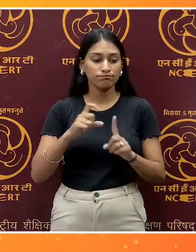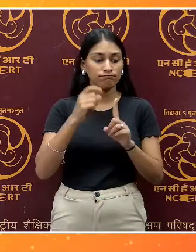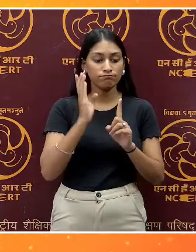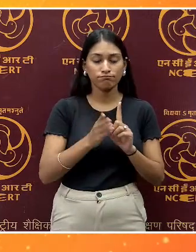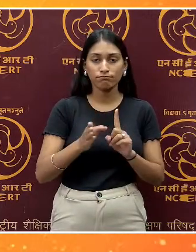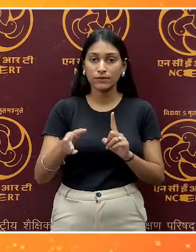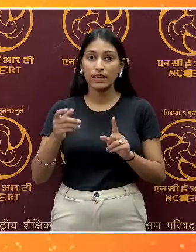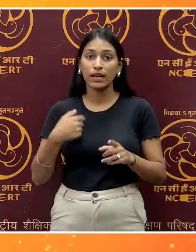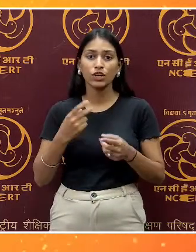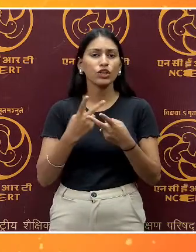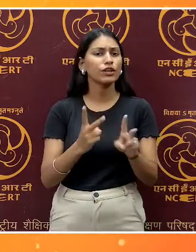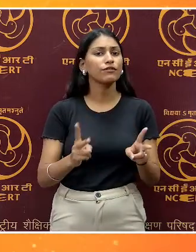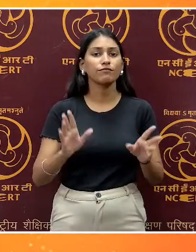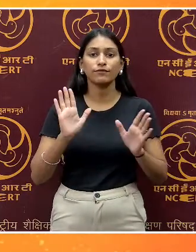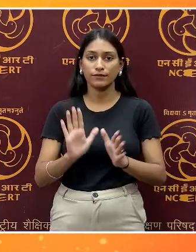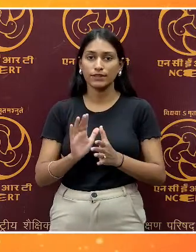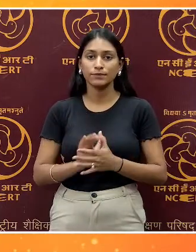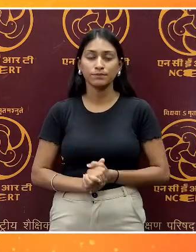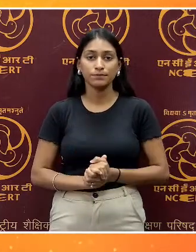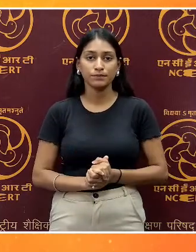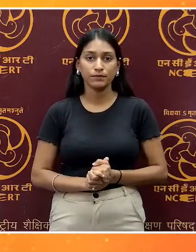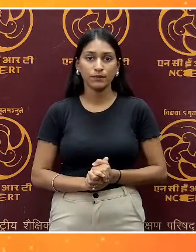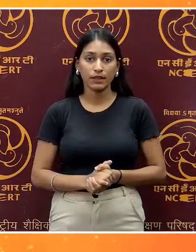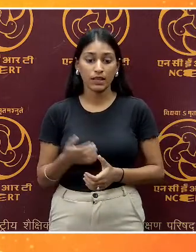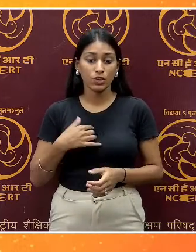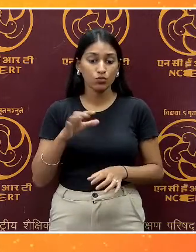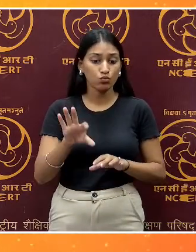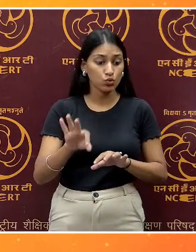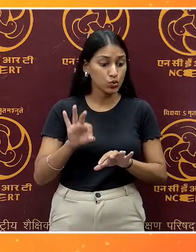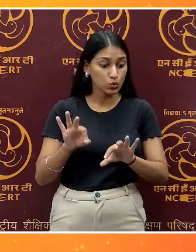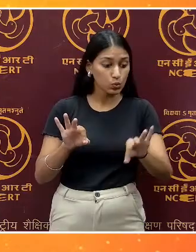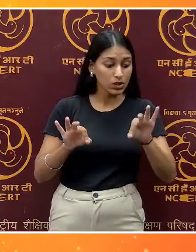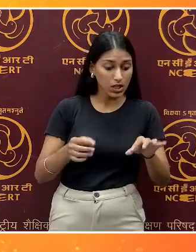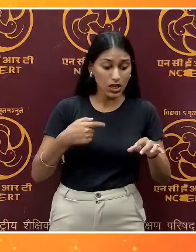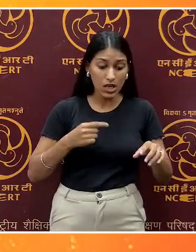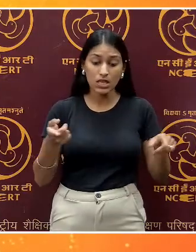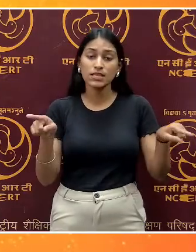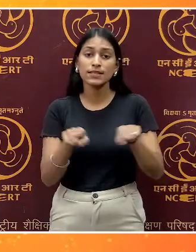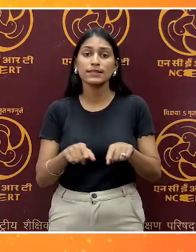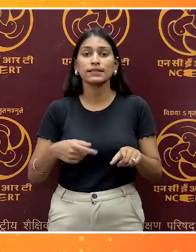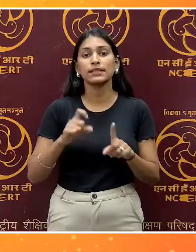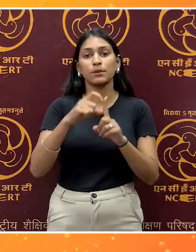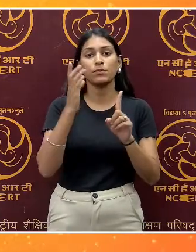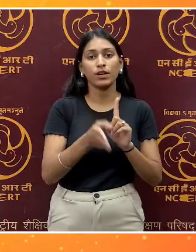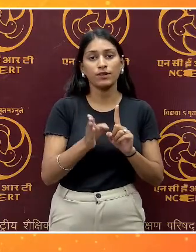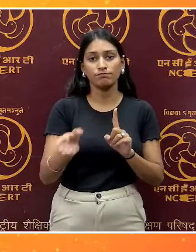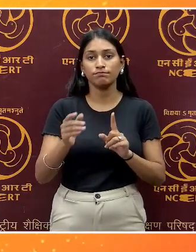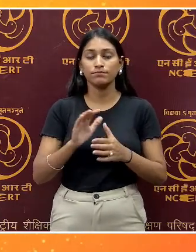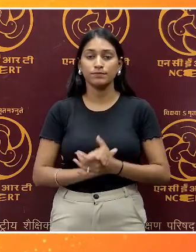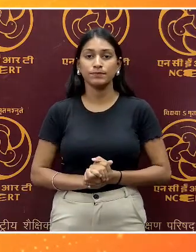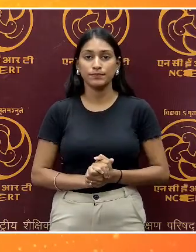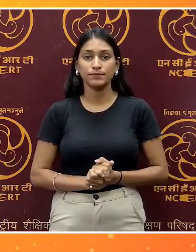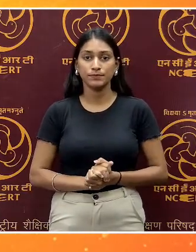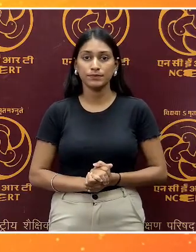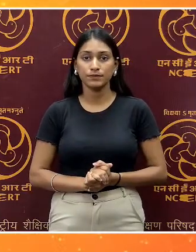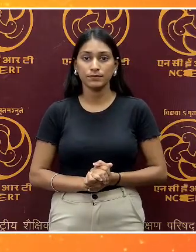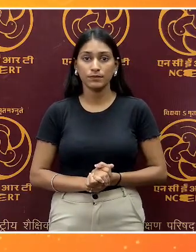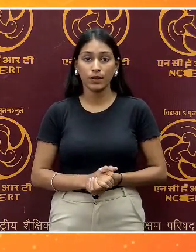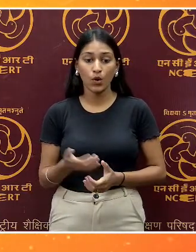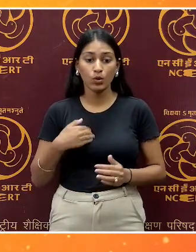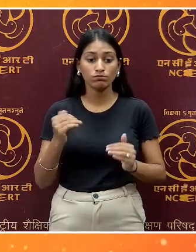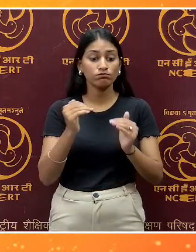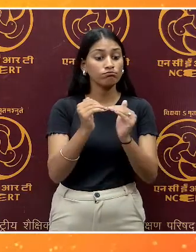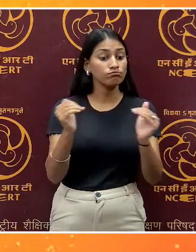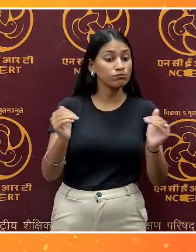be equal if they have same magnitude and they are acting in same direction, because vector has magnitude as well as direction. For equality of